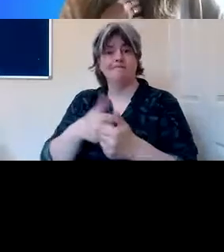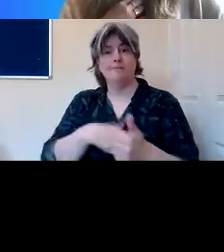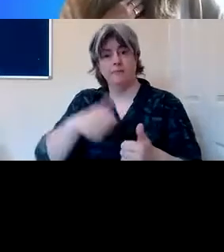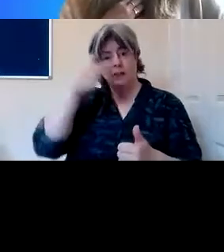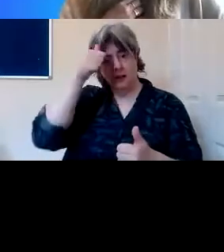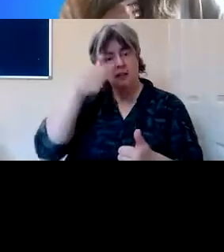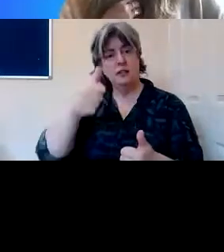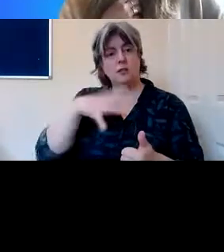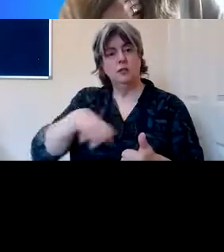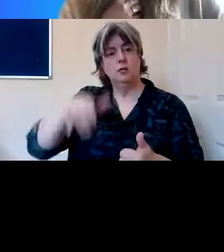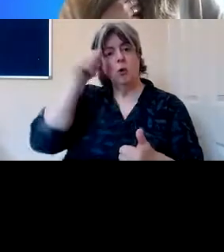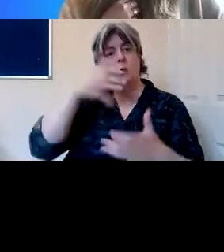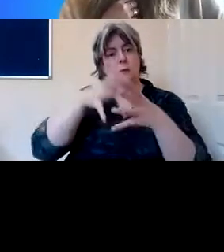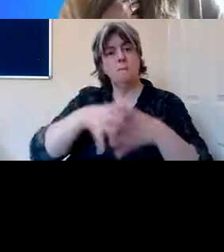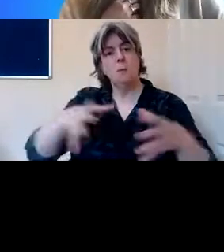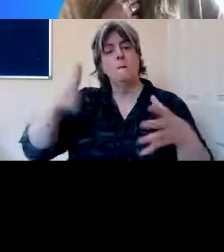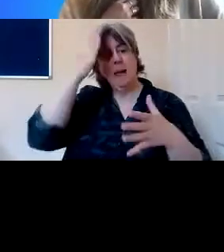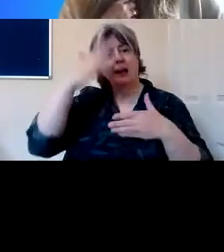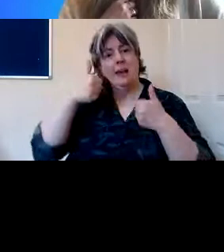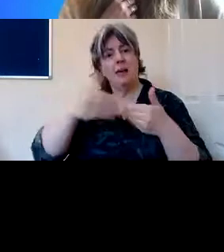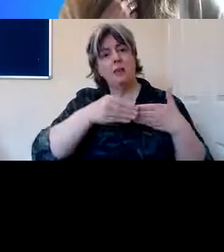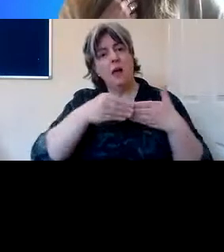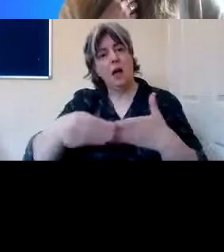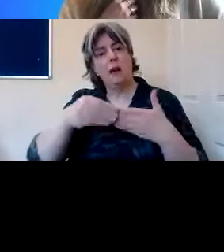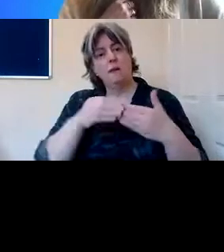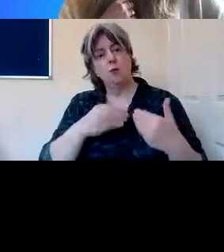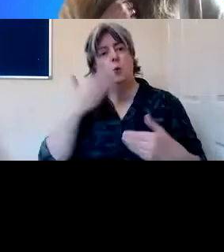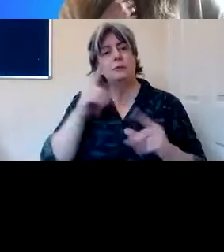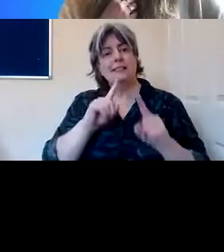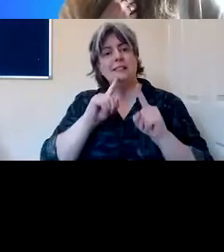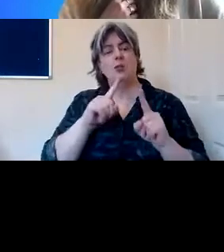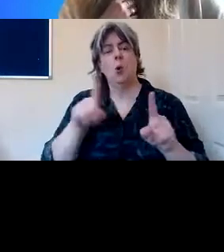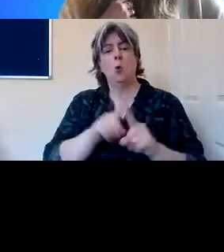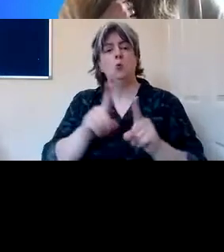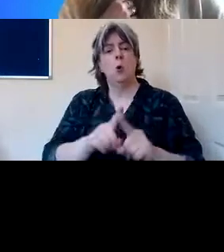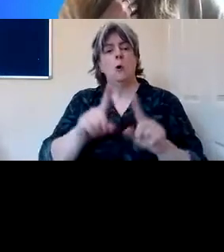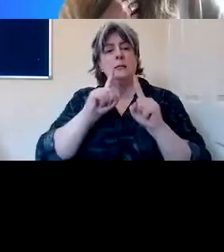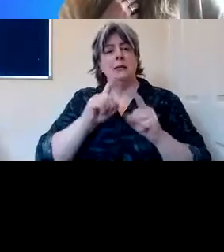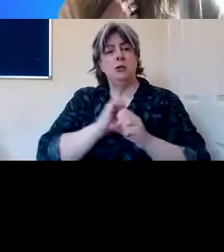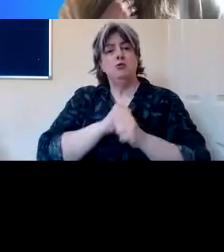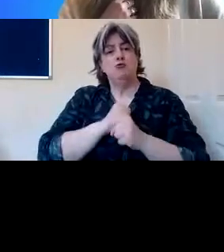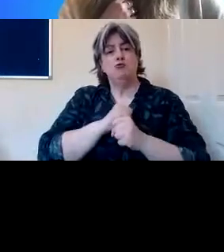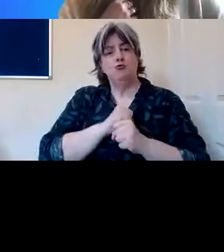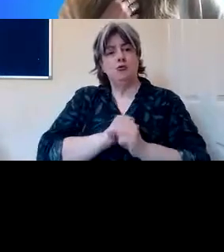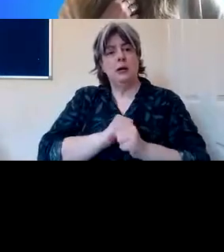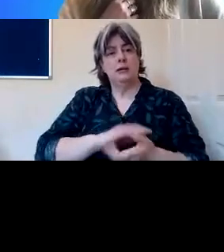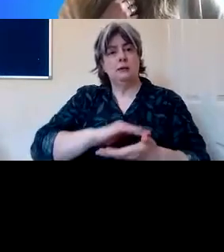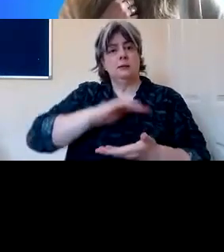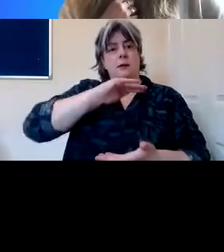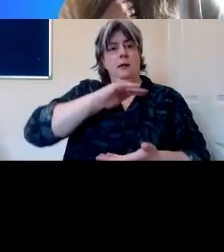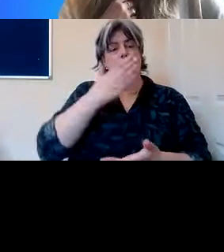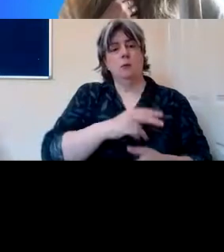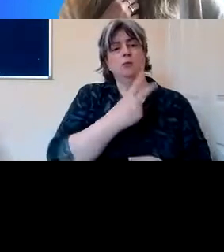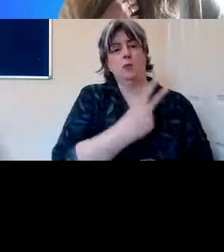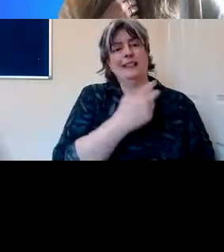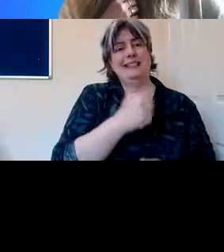available for educators in the workplace. They also point out that teacher stress levels have risen, gone from 62% in June 2020